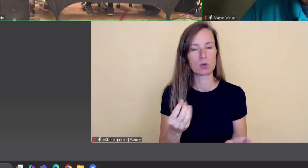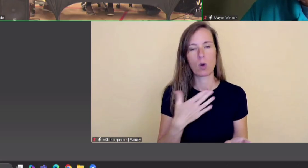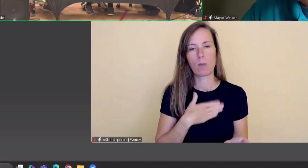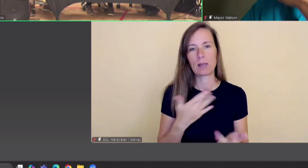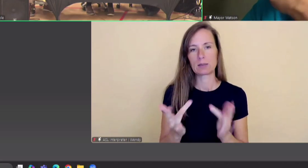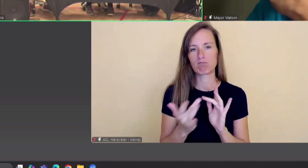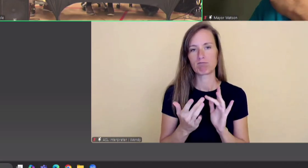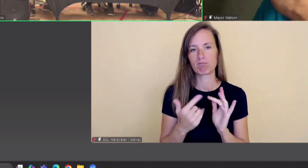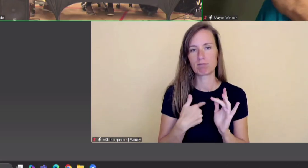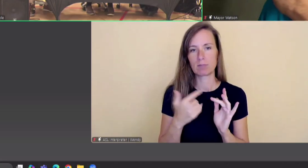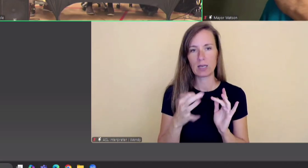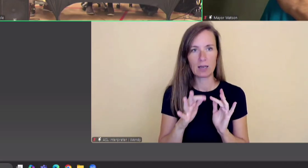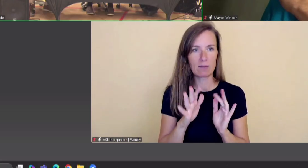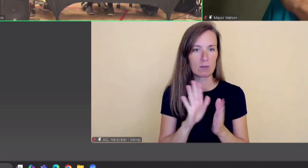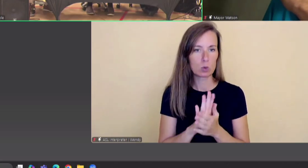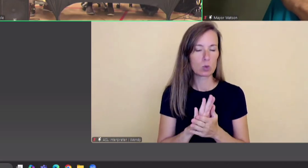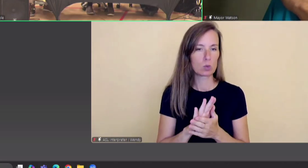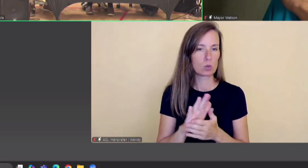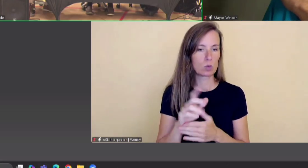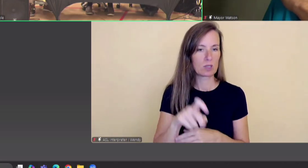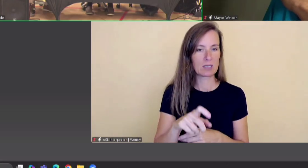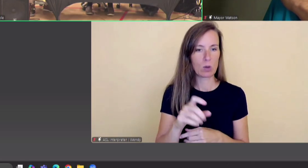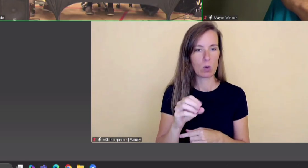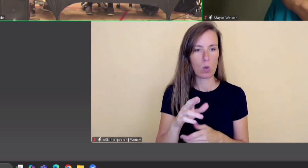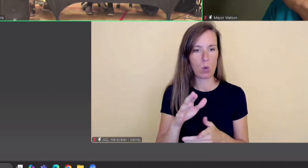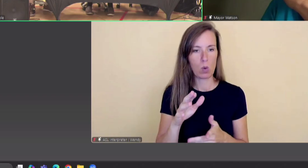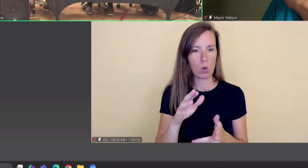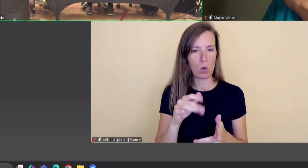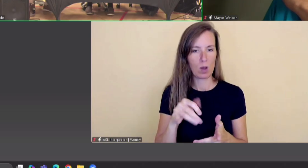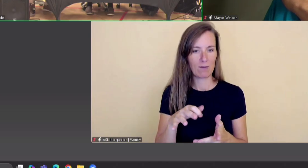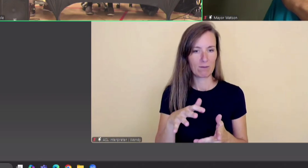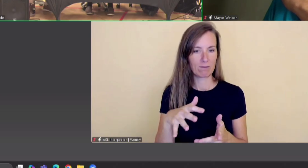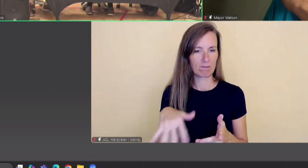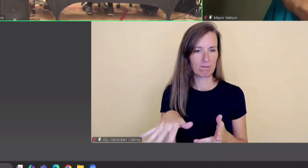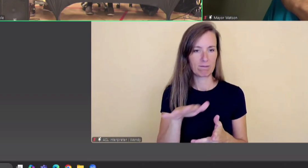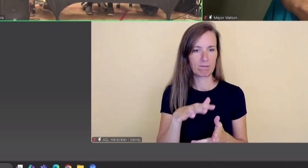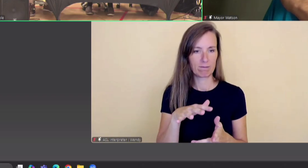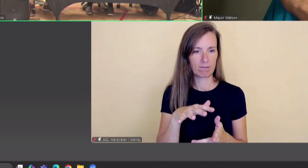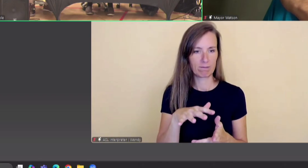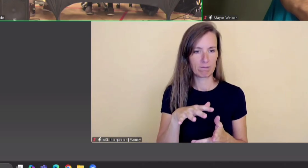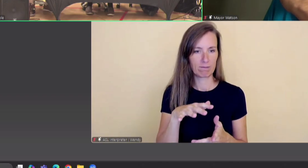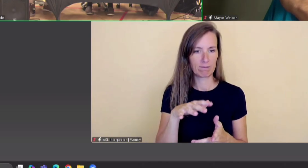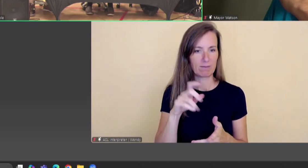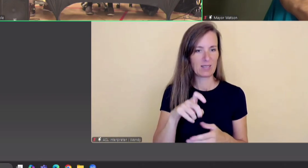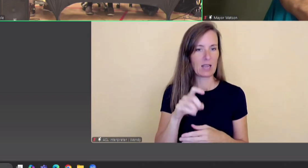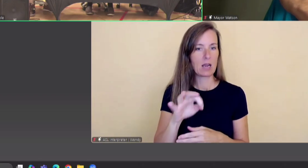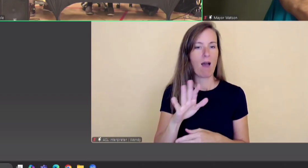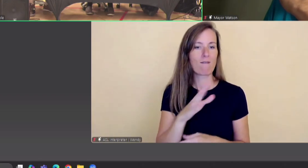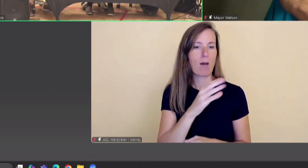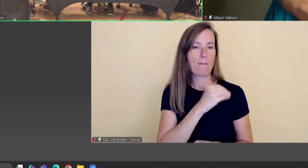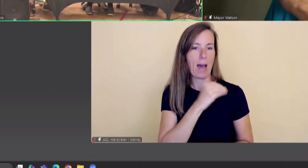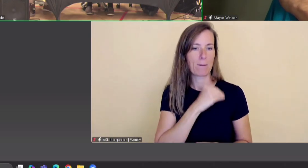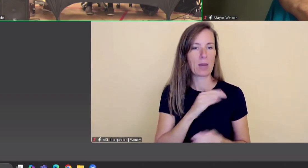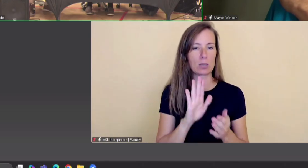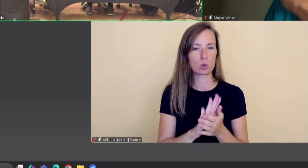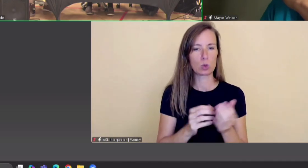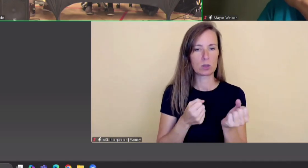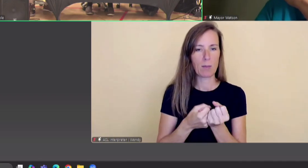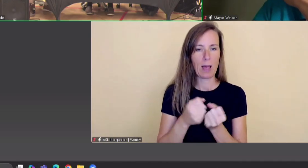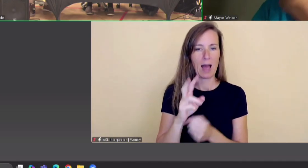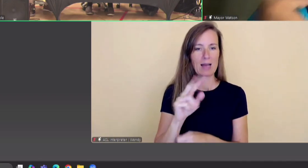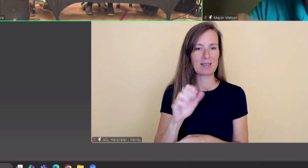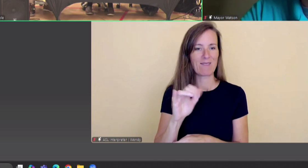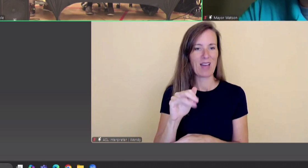backpacks, school supplies, vaccinations, anything of that nature. Me working with Department of Social Services for any